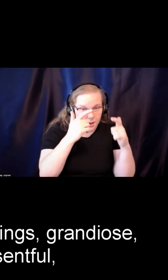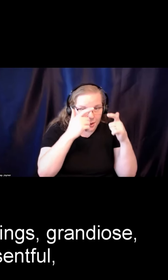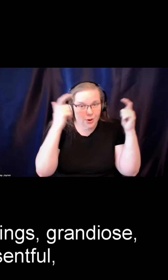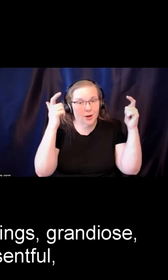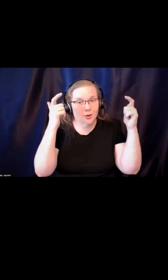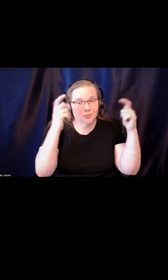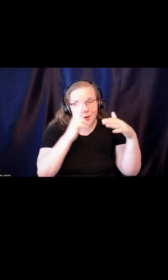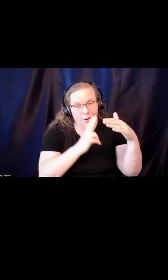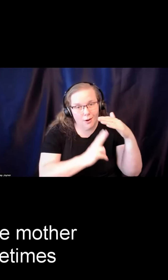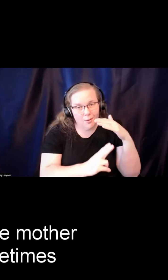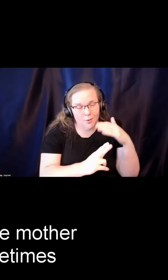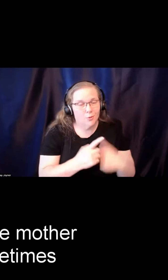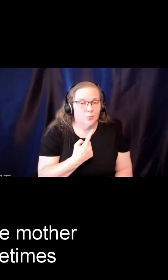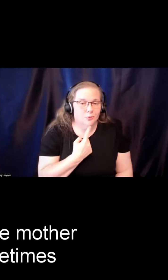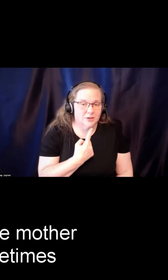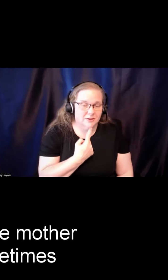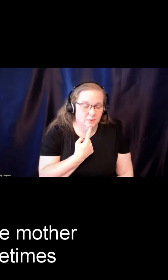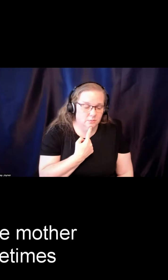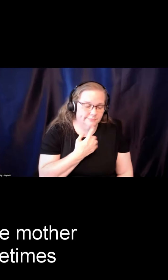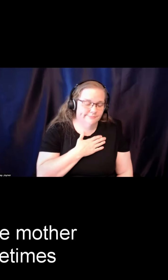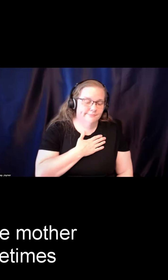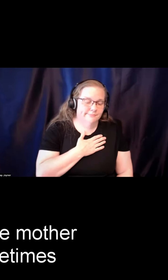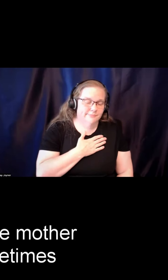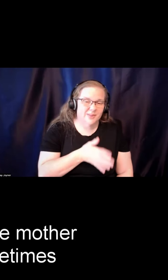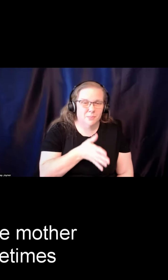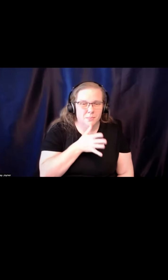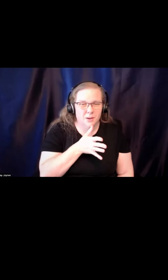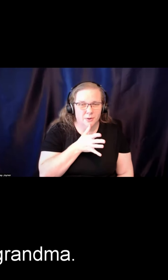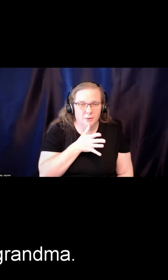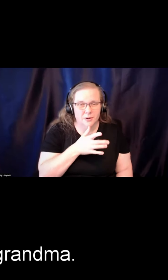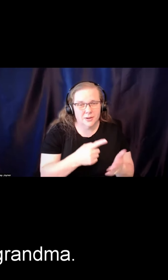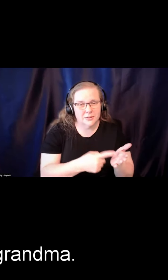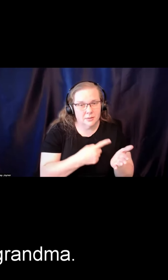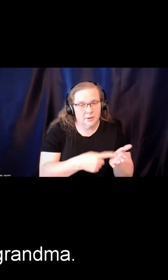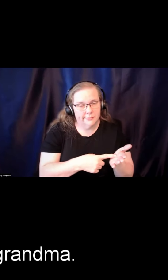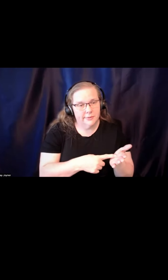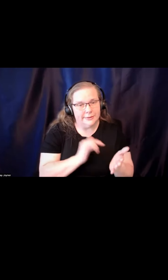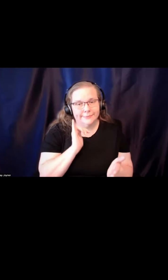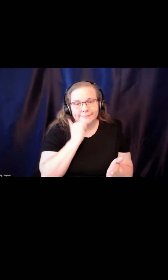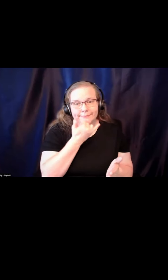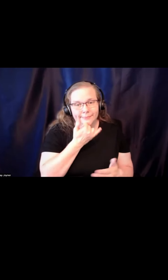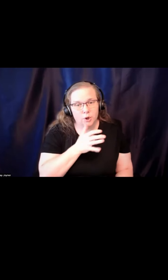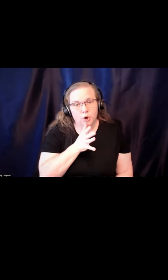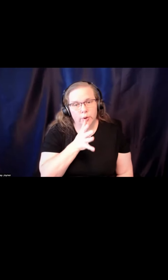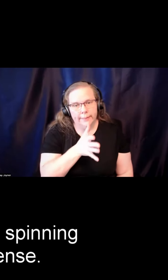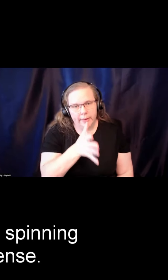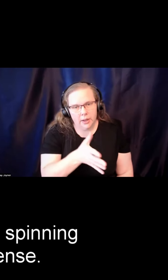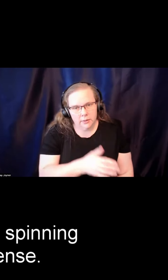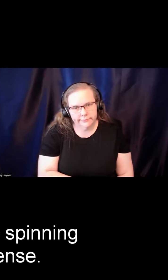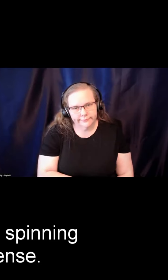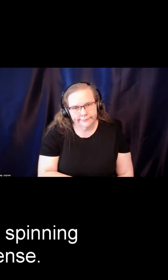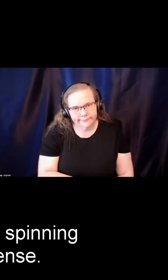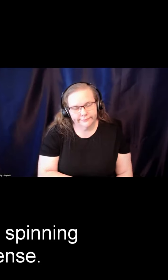humble, resentful, about being the mother who is sometimes mistaken for grandma.